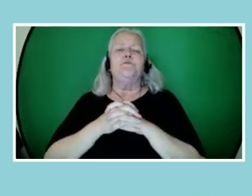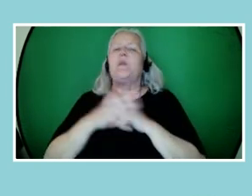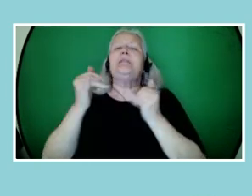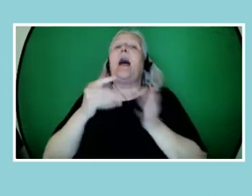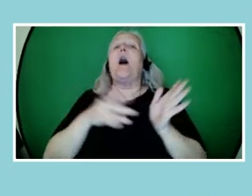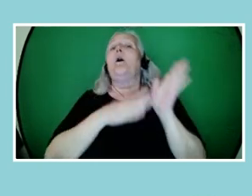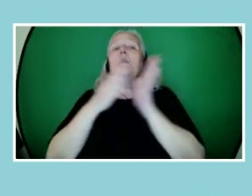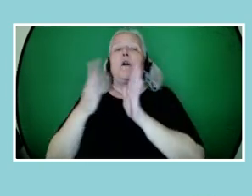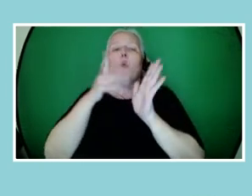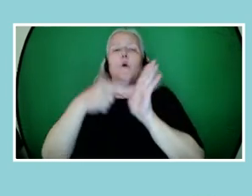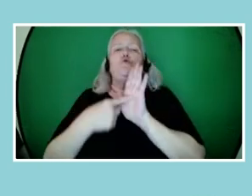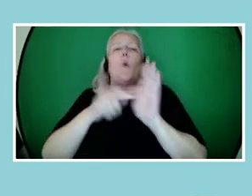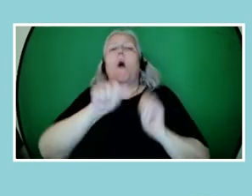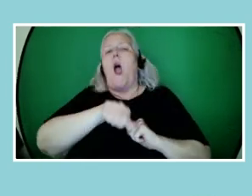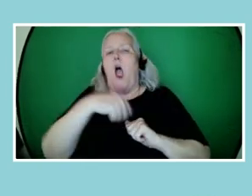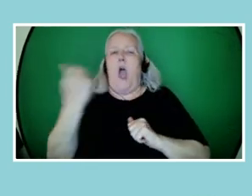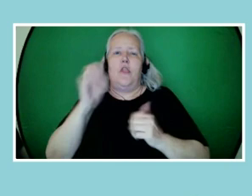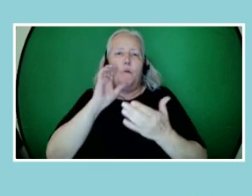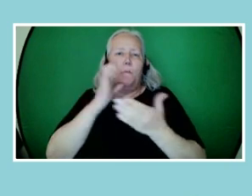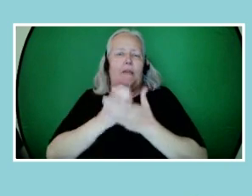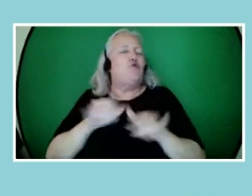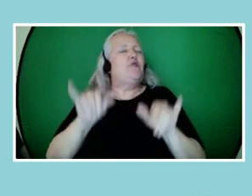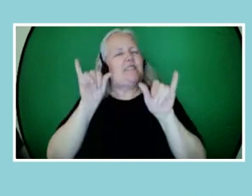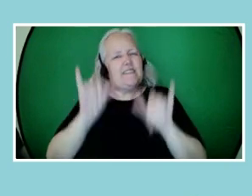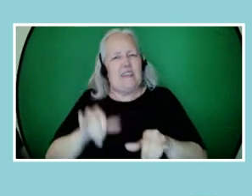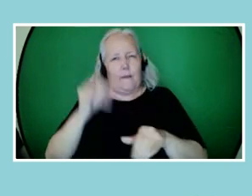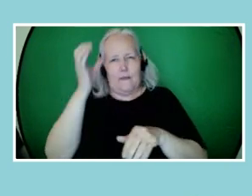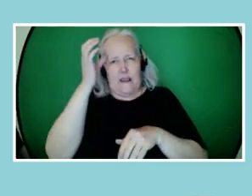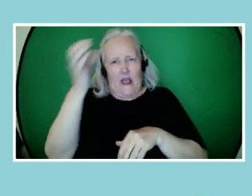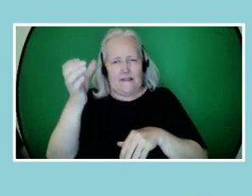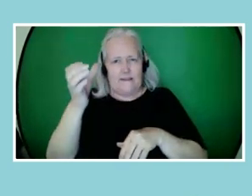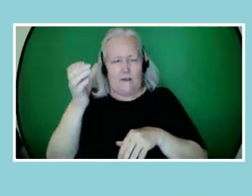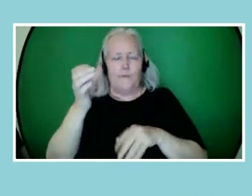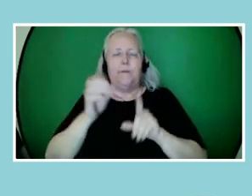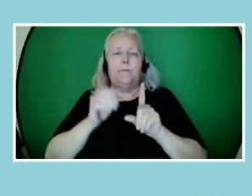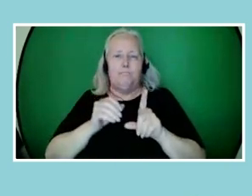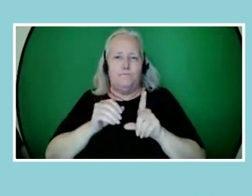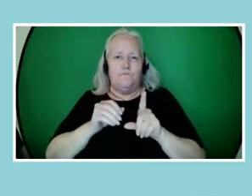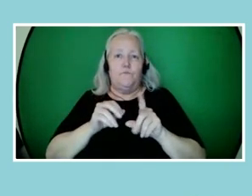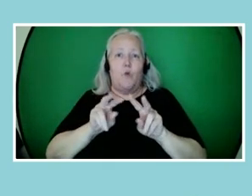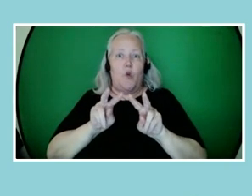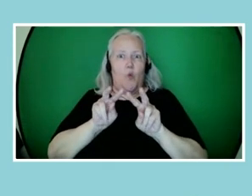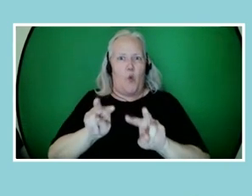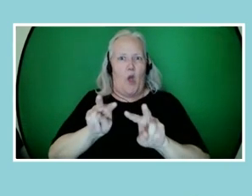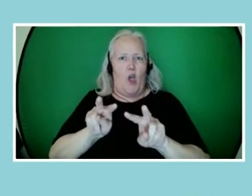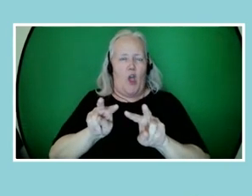image. We're gonna play the same game. So next slide.